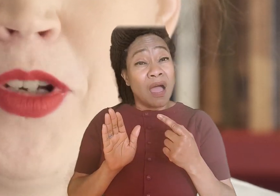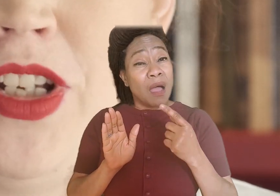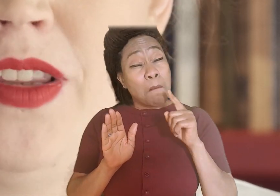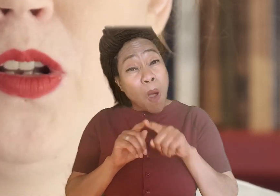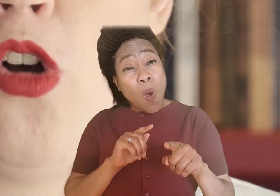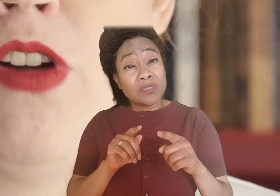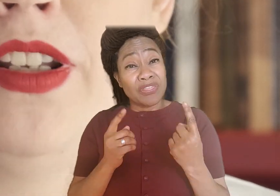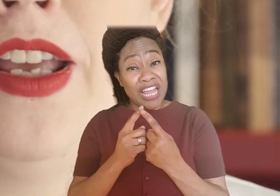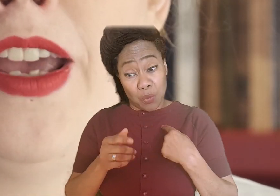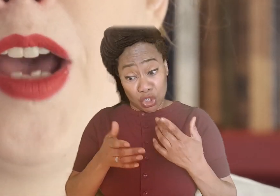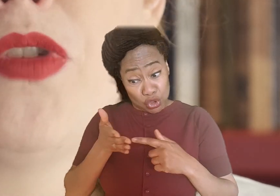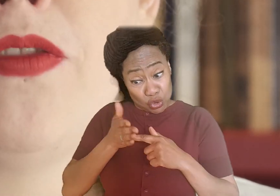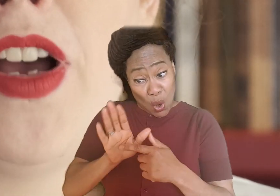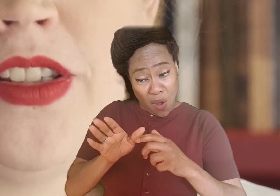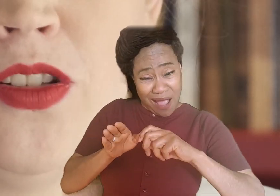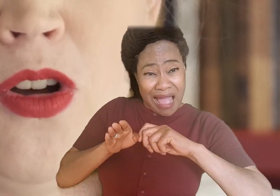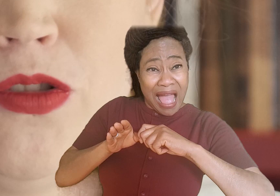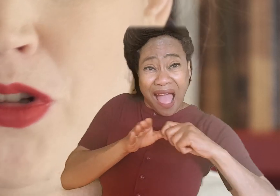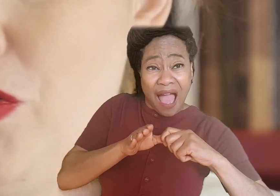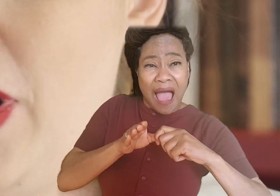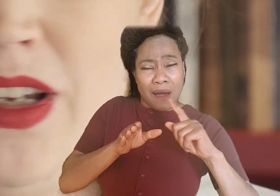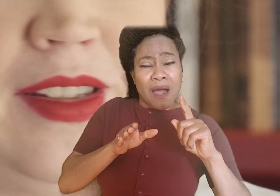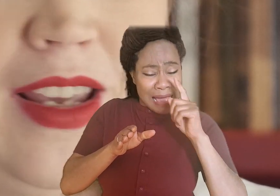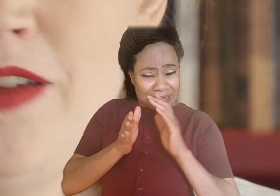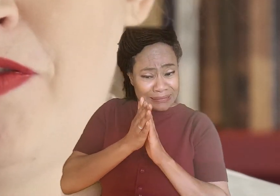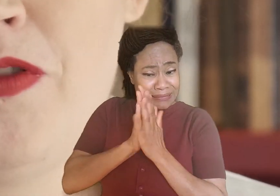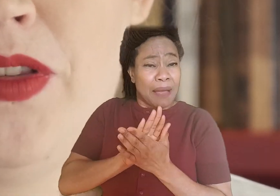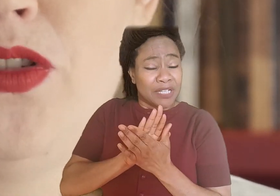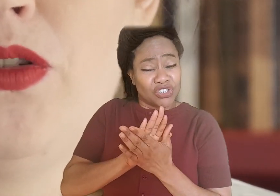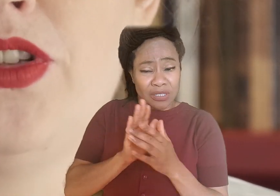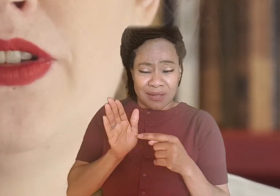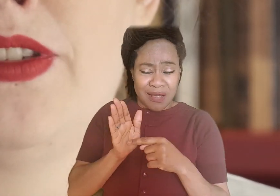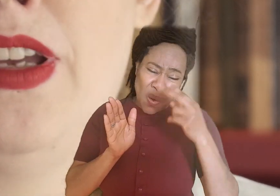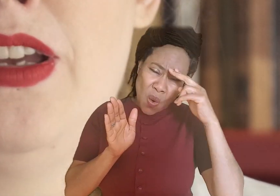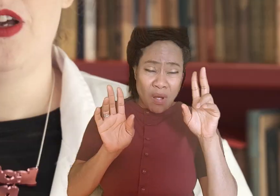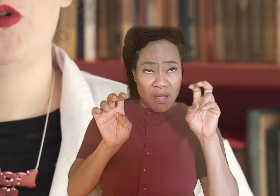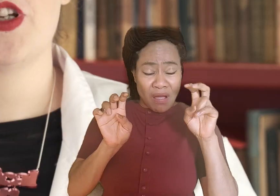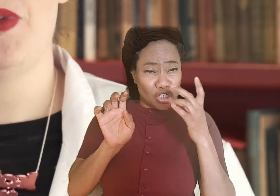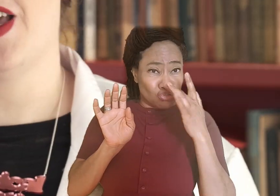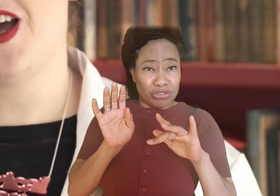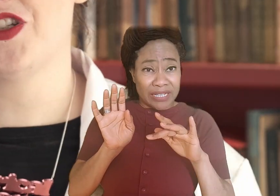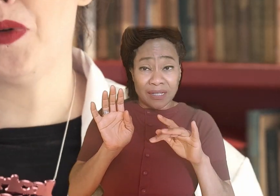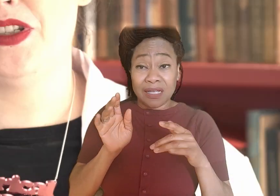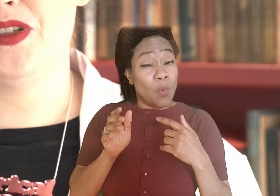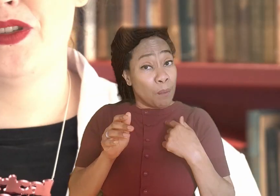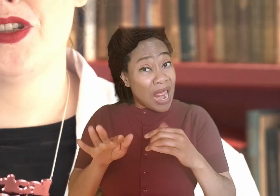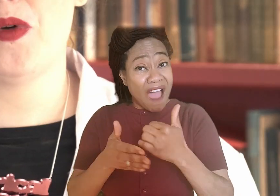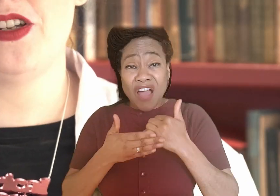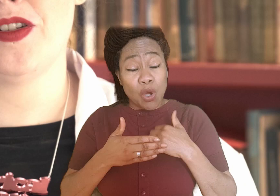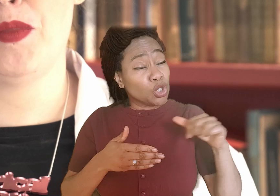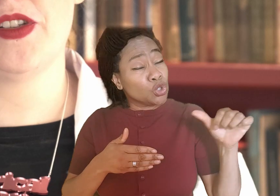actually damaging in the long run, and we're advised to not do tricks, even for other doctors, which can be a